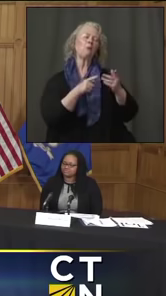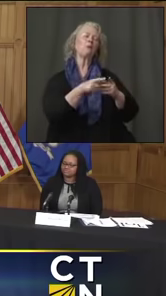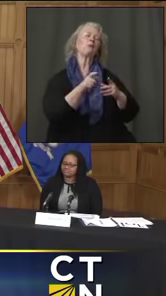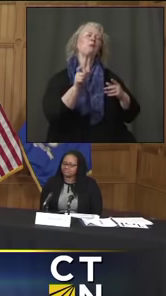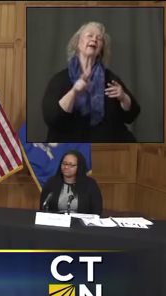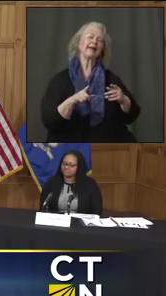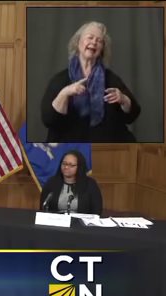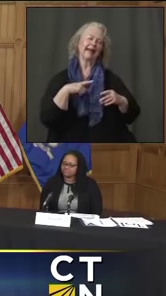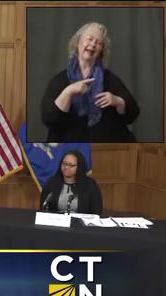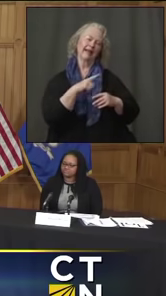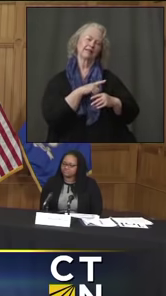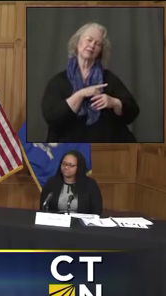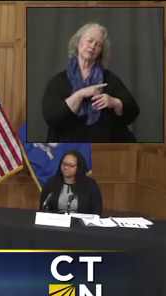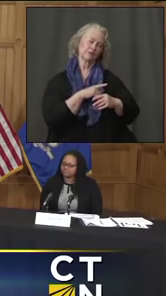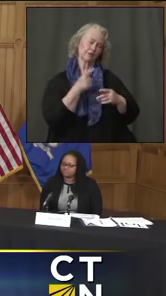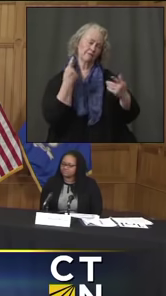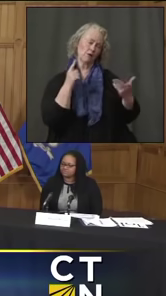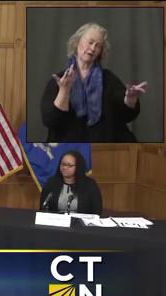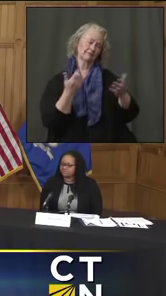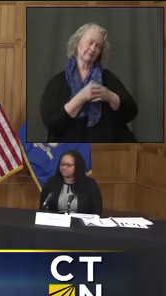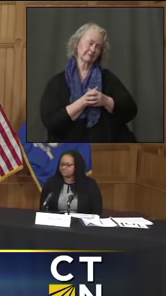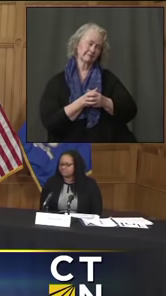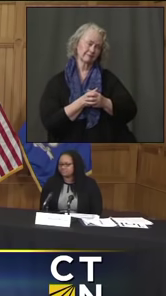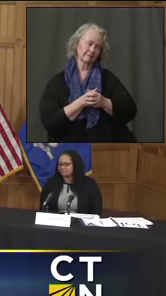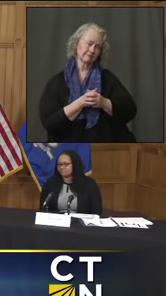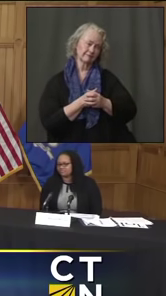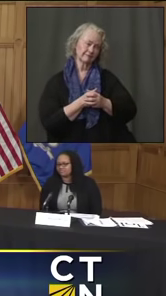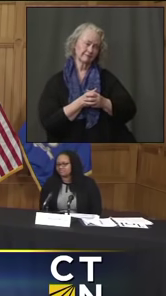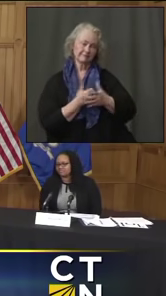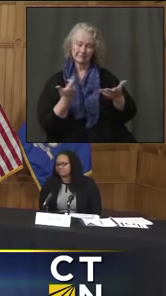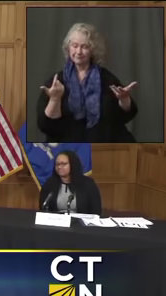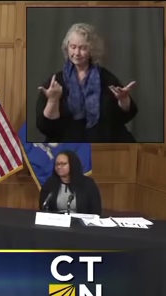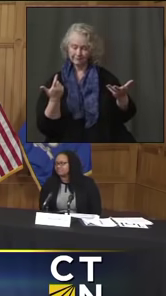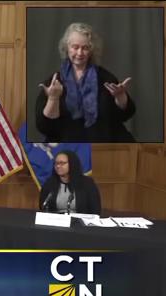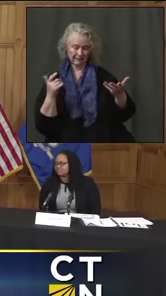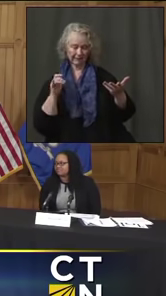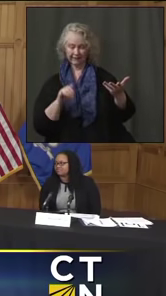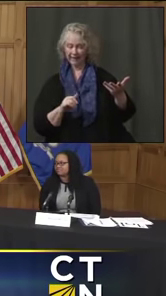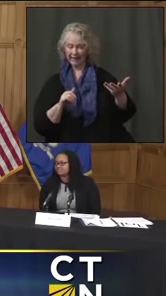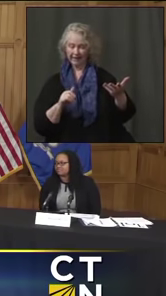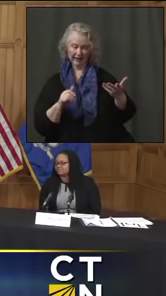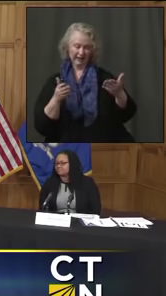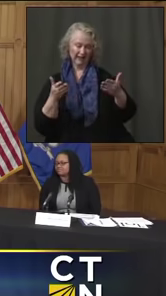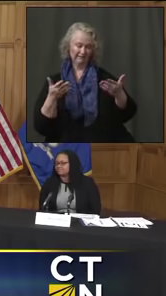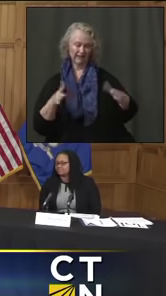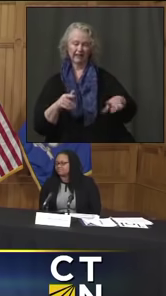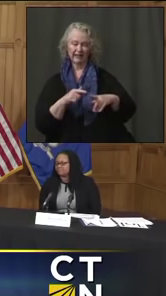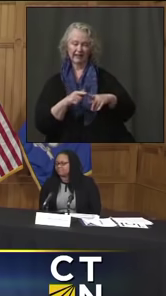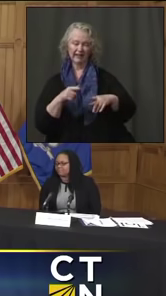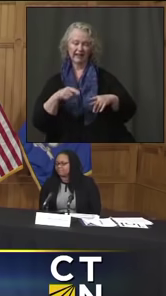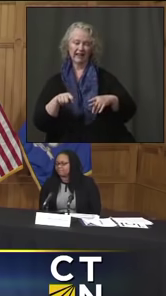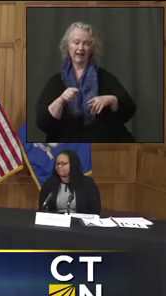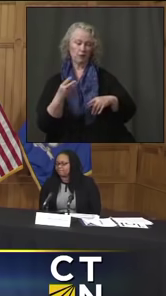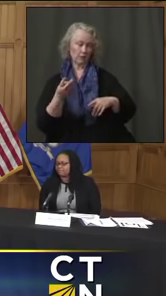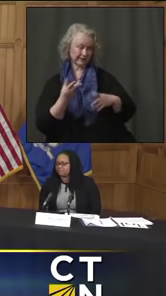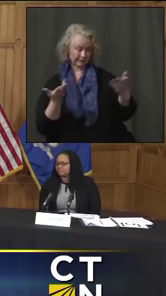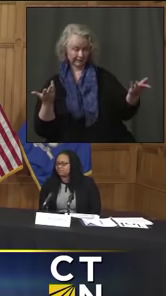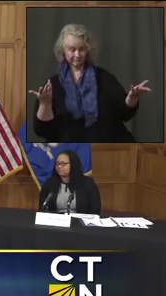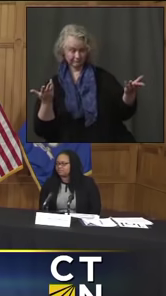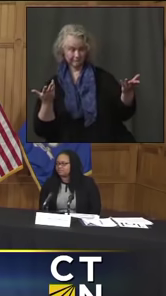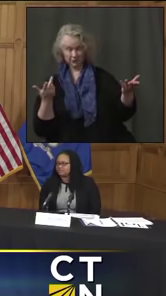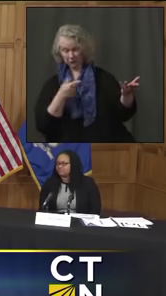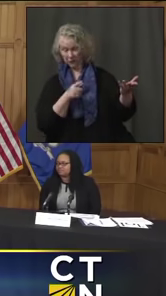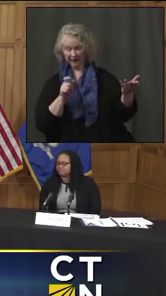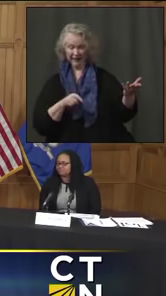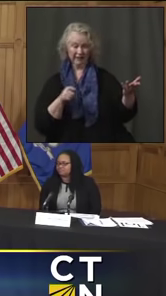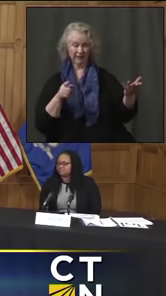for? We got the session ending next Wednesday. Do you need them to give you